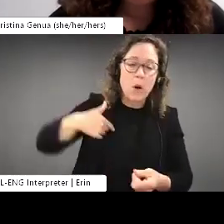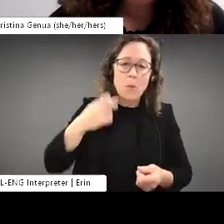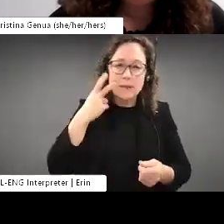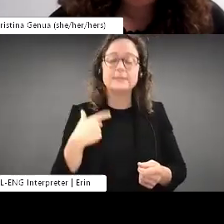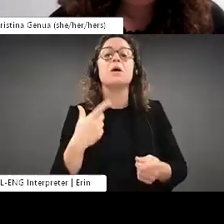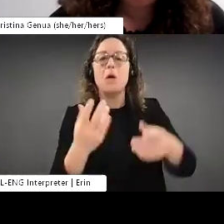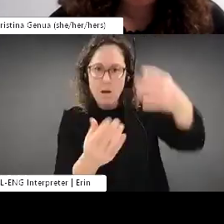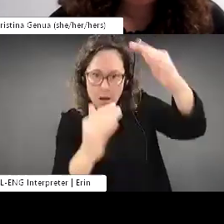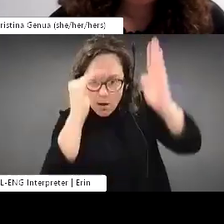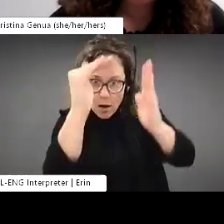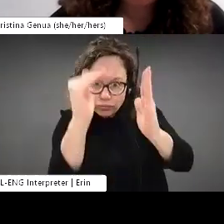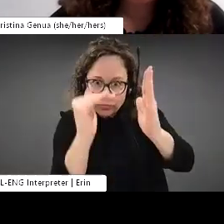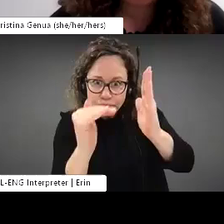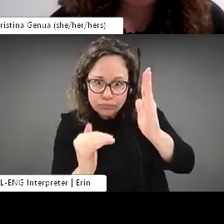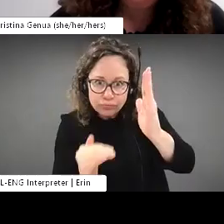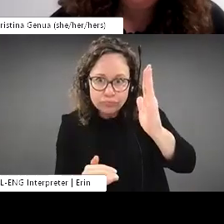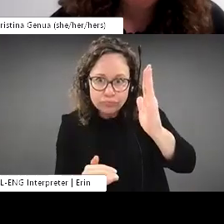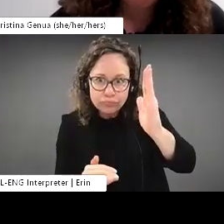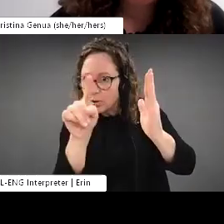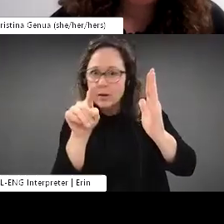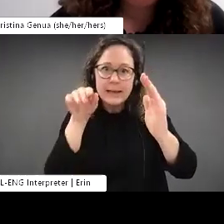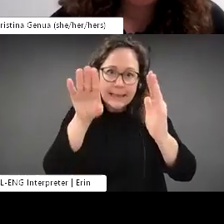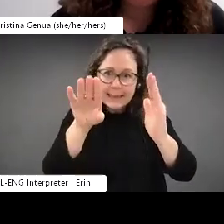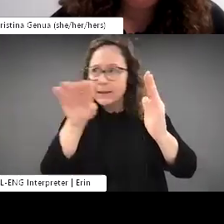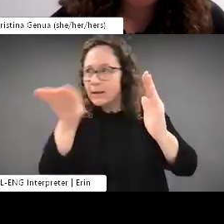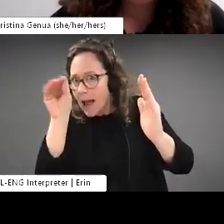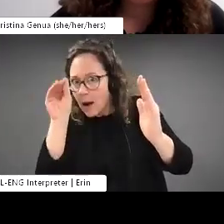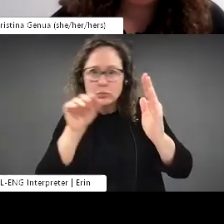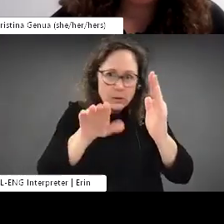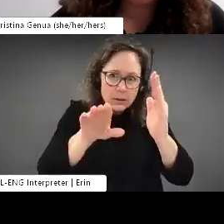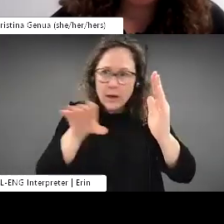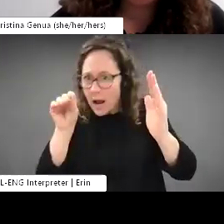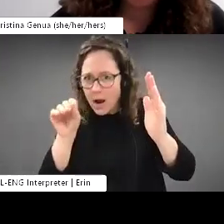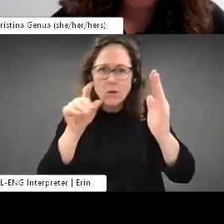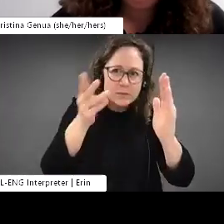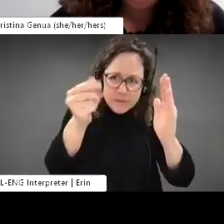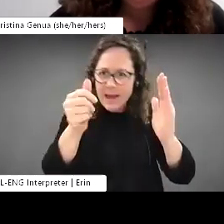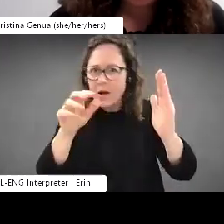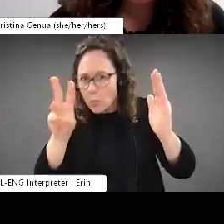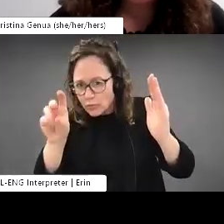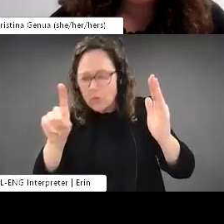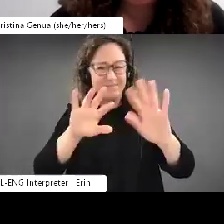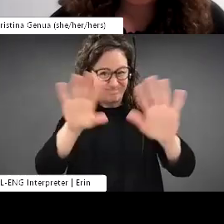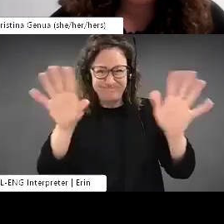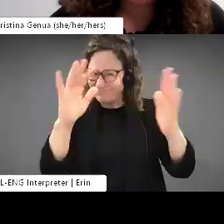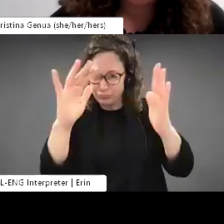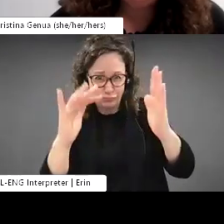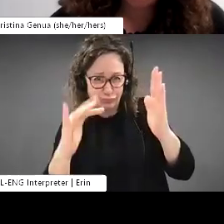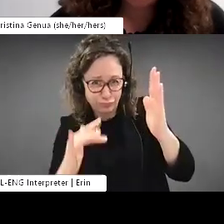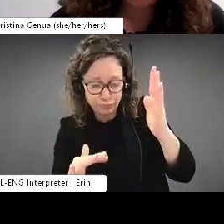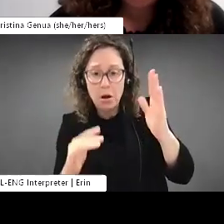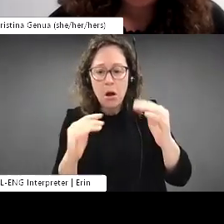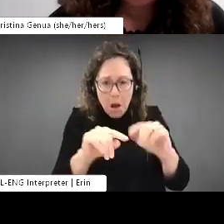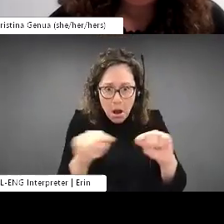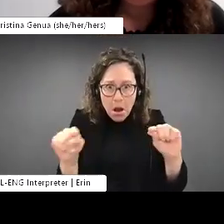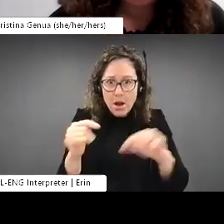Um, in a month. So it shows how much money you have, how much you deposited, how much you spent or withdrew. It also shows any interest or